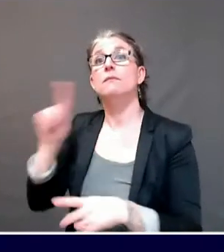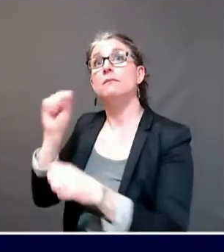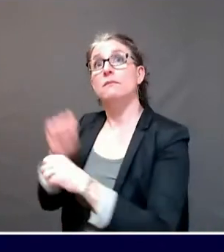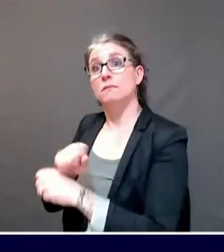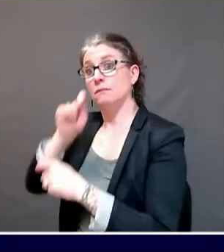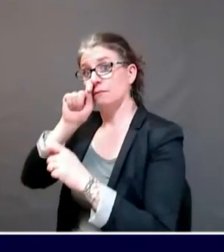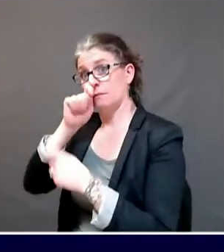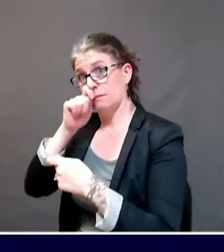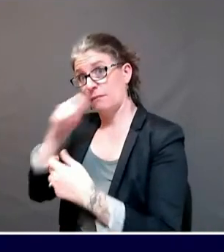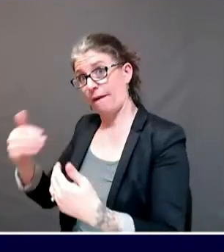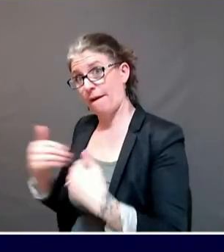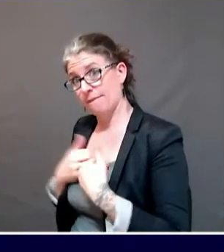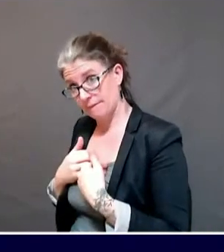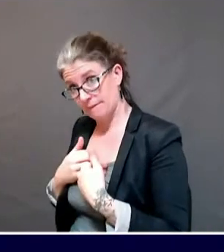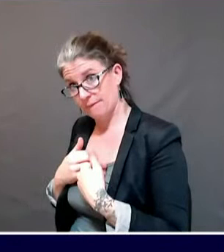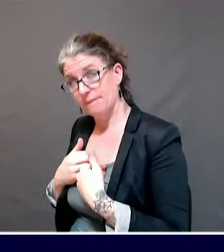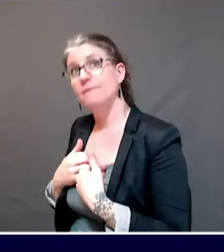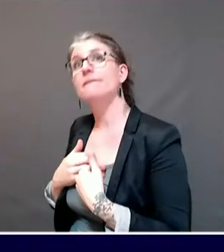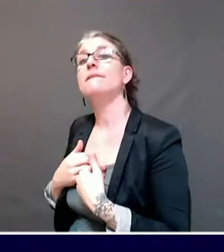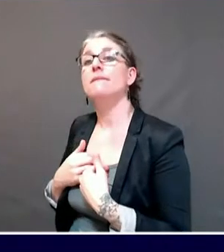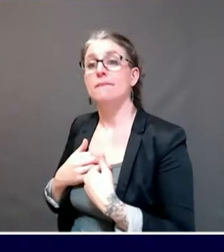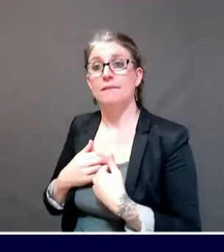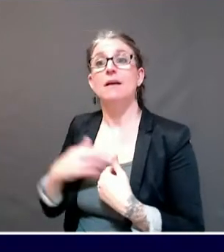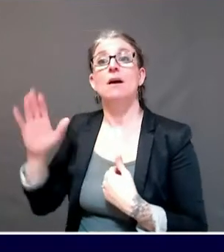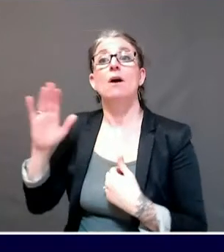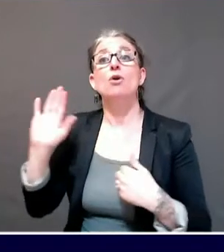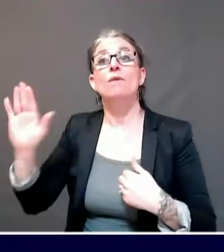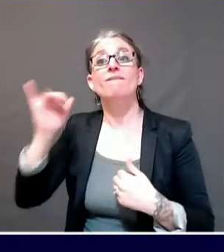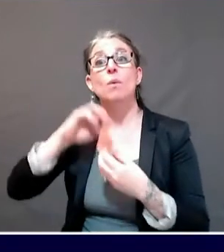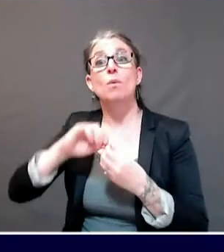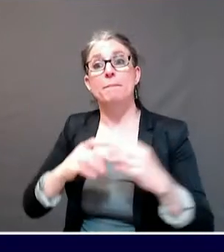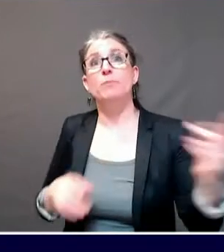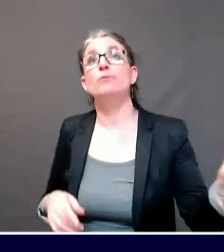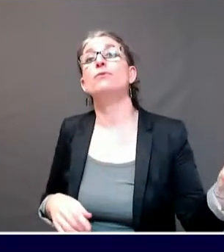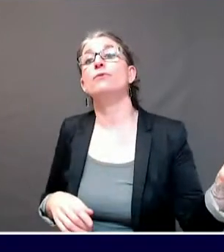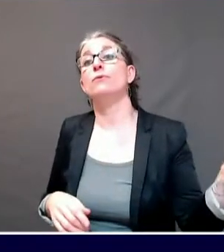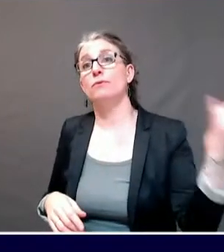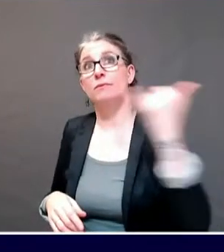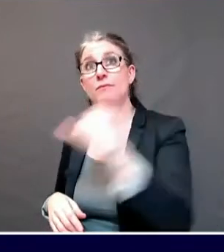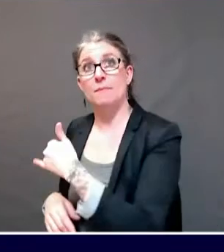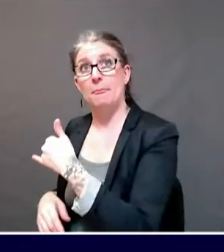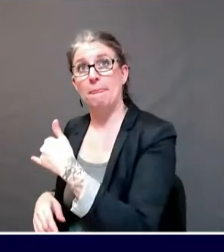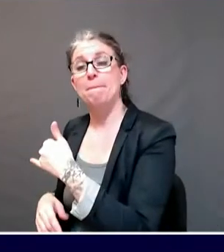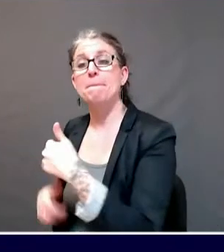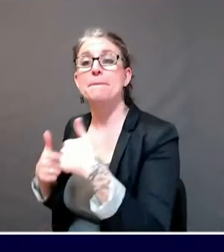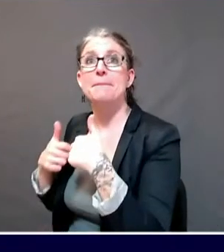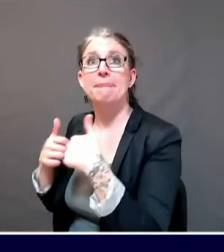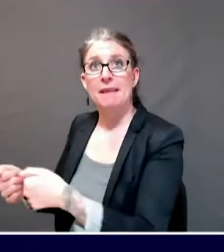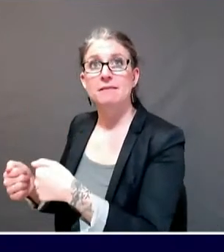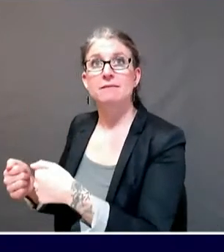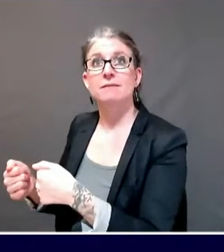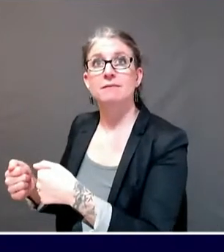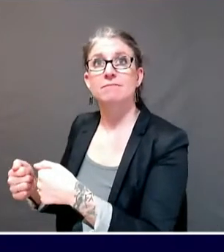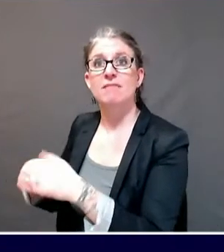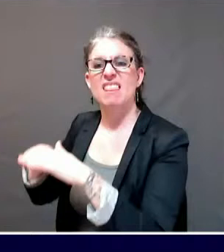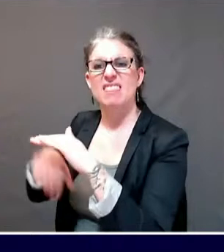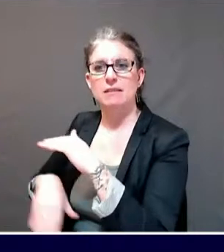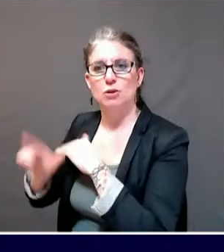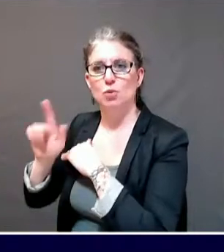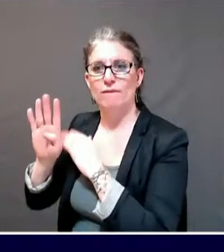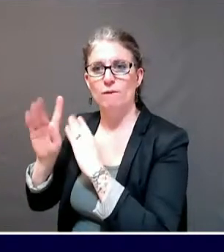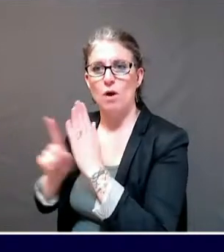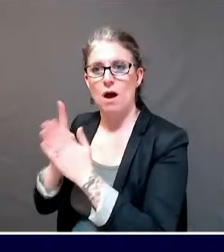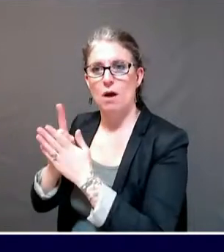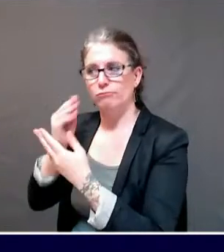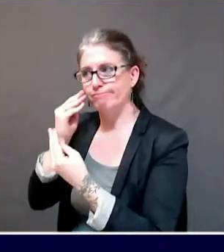reported to us gets an immediate text message within about 24 hours of that lab result being reported to us. And it's a simple text